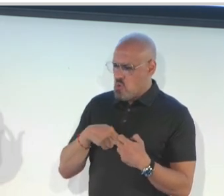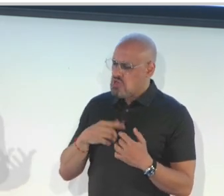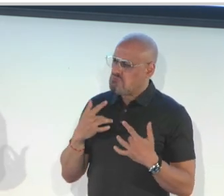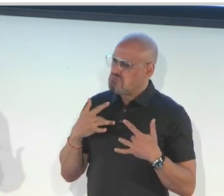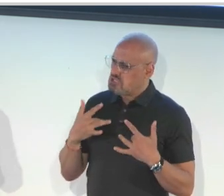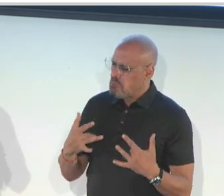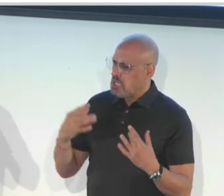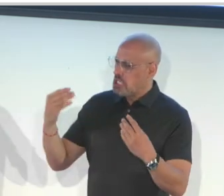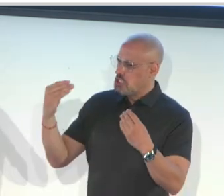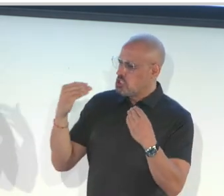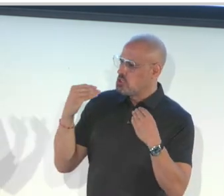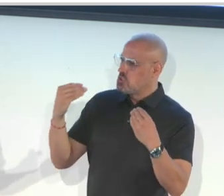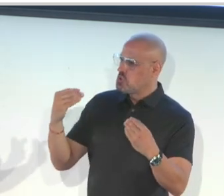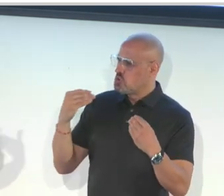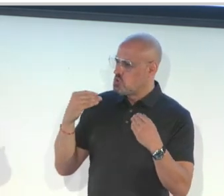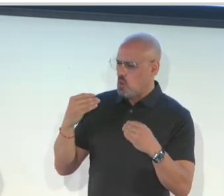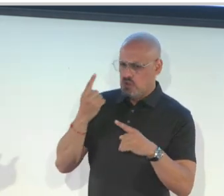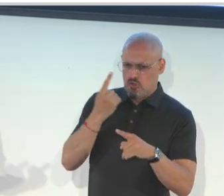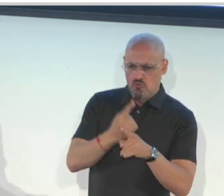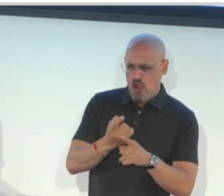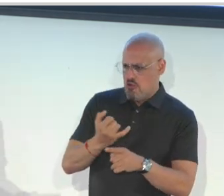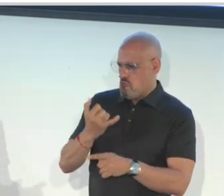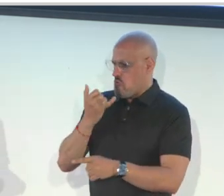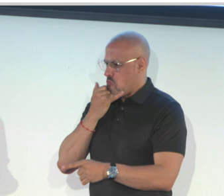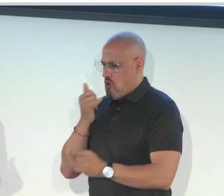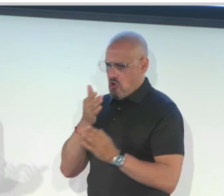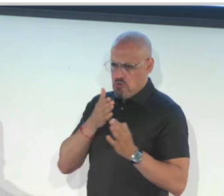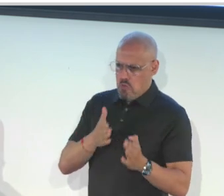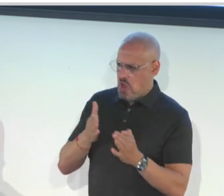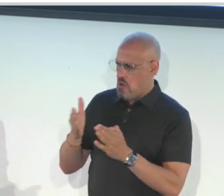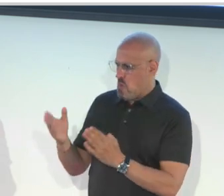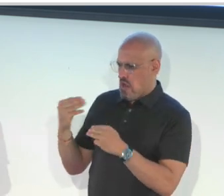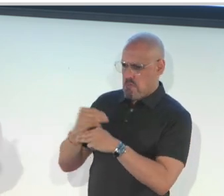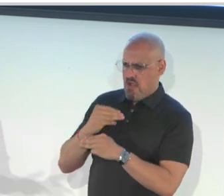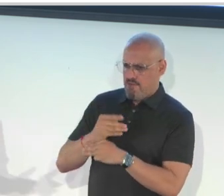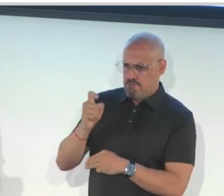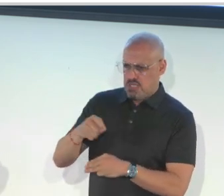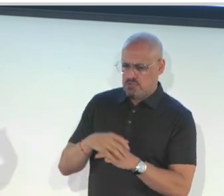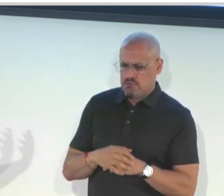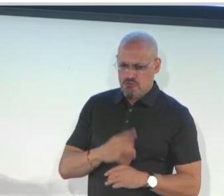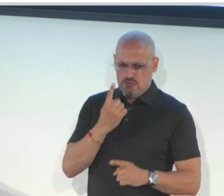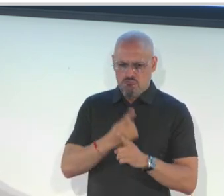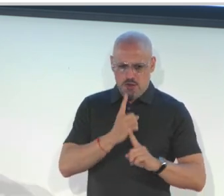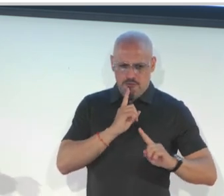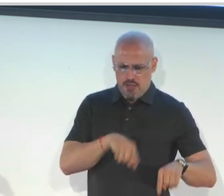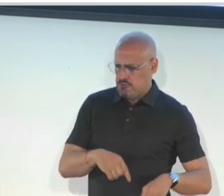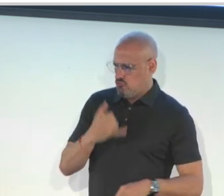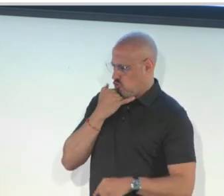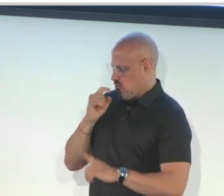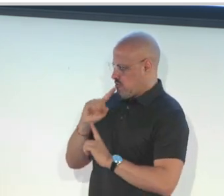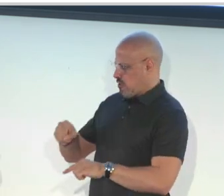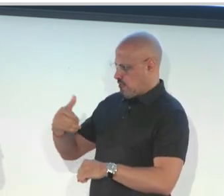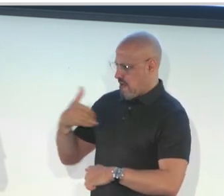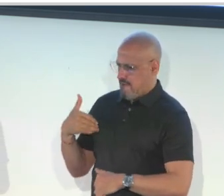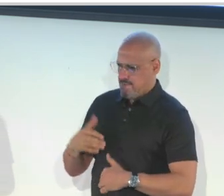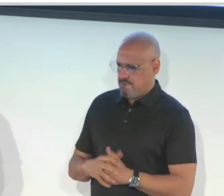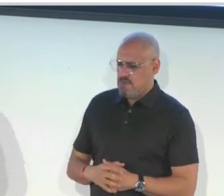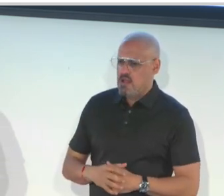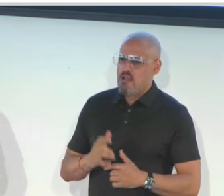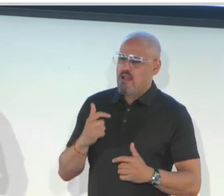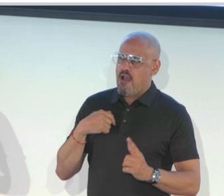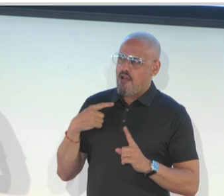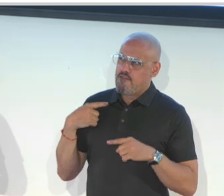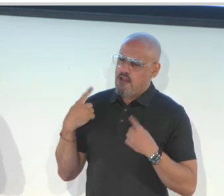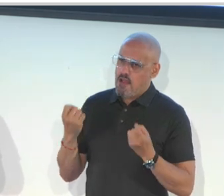generally taught there's a right and a wrong way of doing math. There's a right answer, there's a wrong answer. And I've